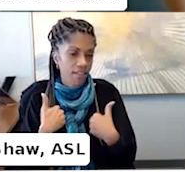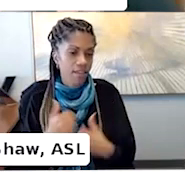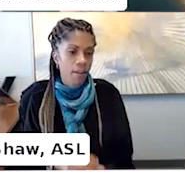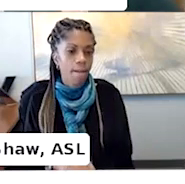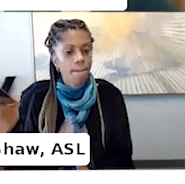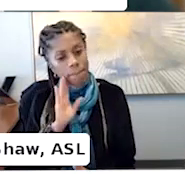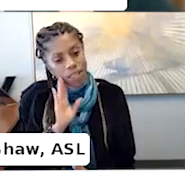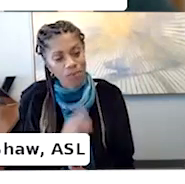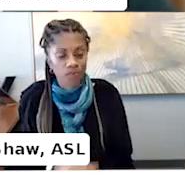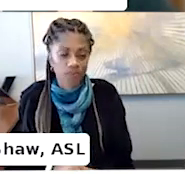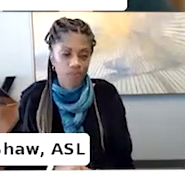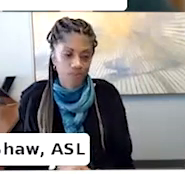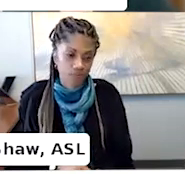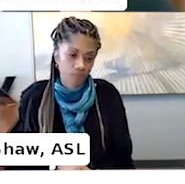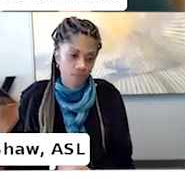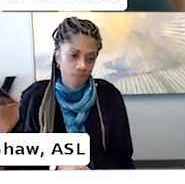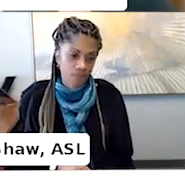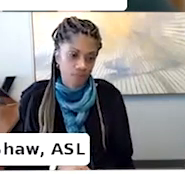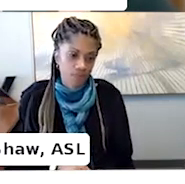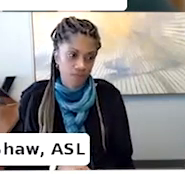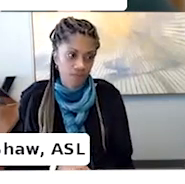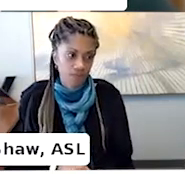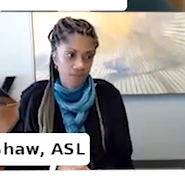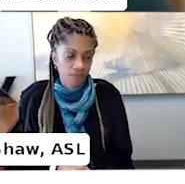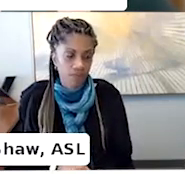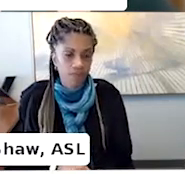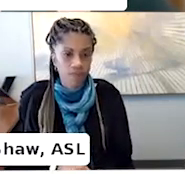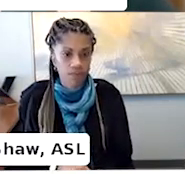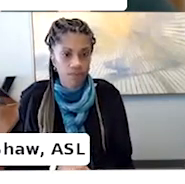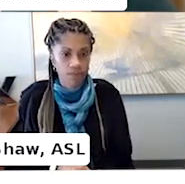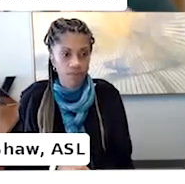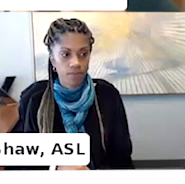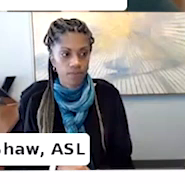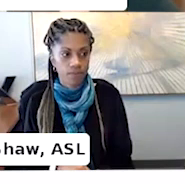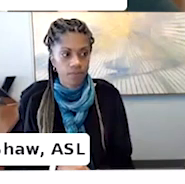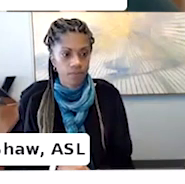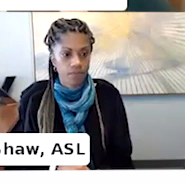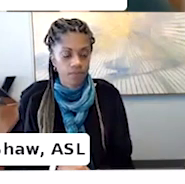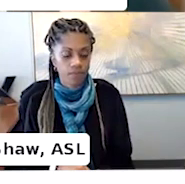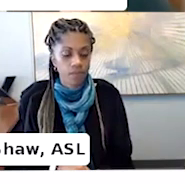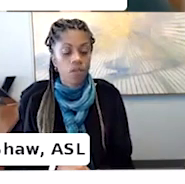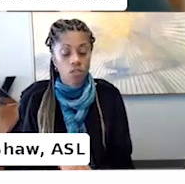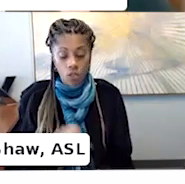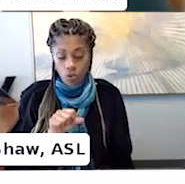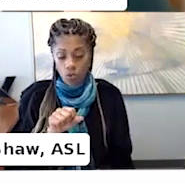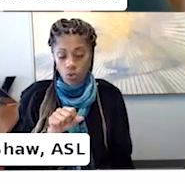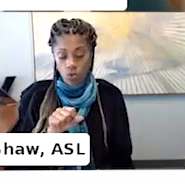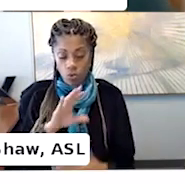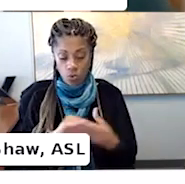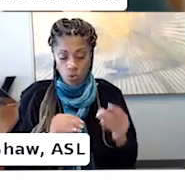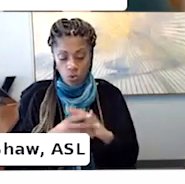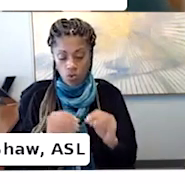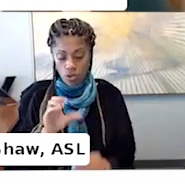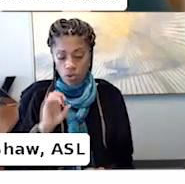So, StoryCorps Studios is in this really interesting moment where we have this 20 years of expertise at StoryCorps in